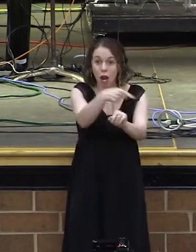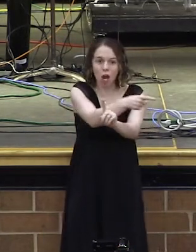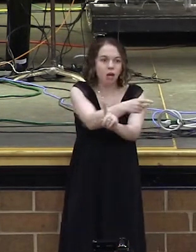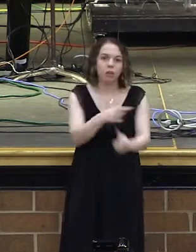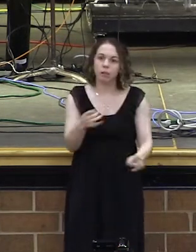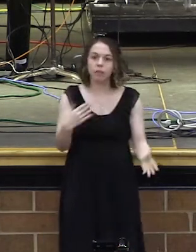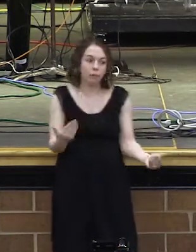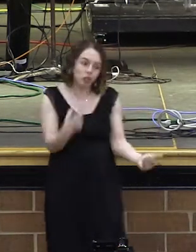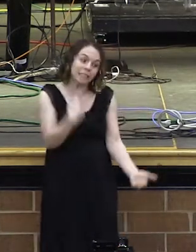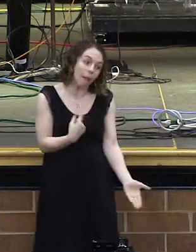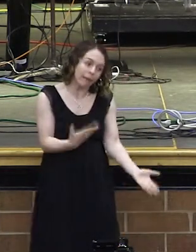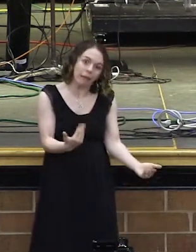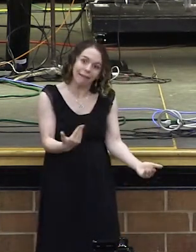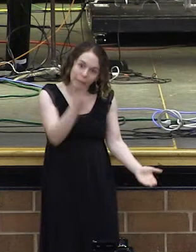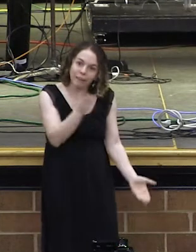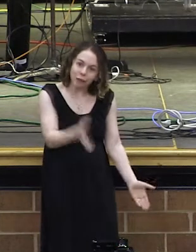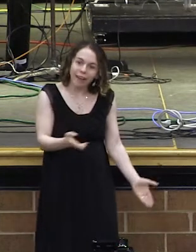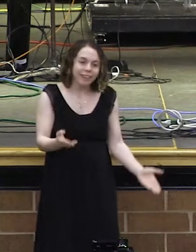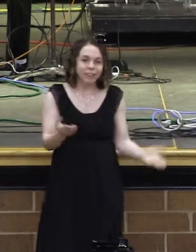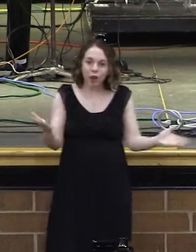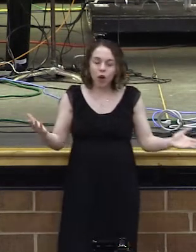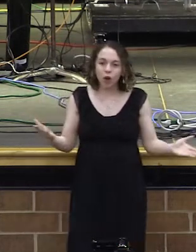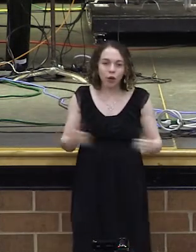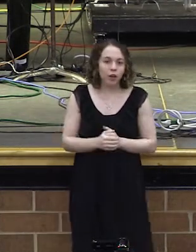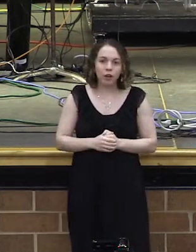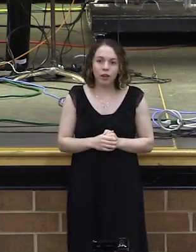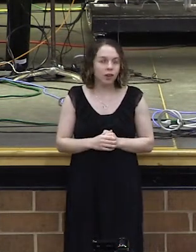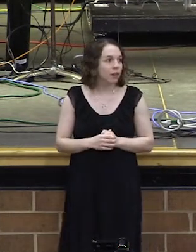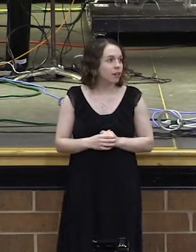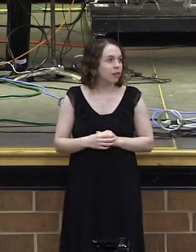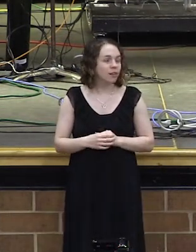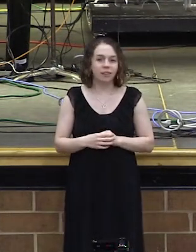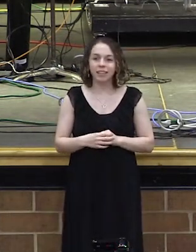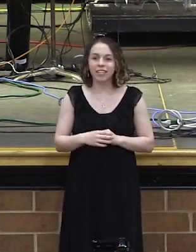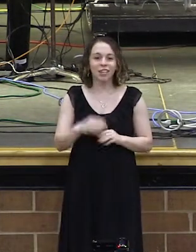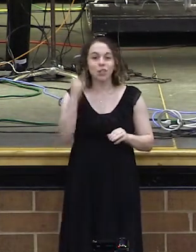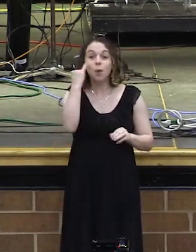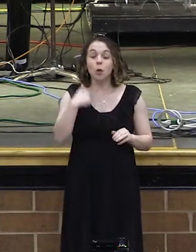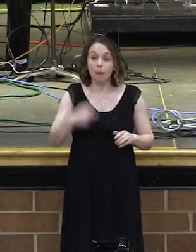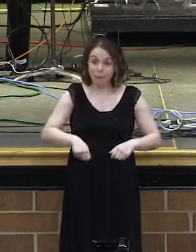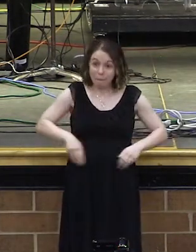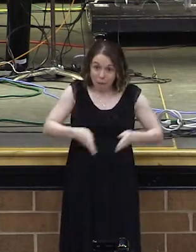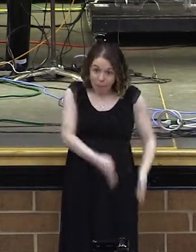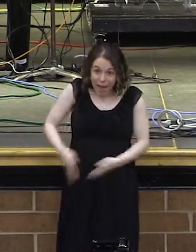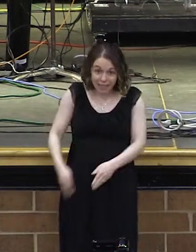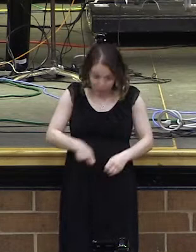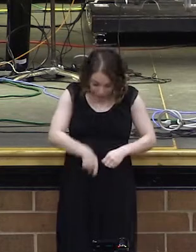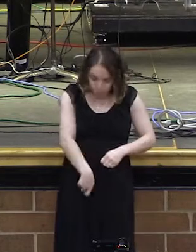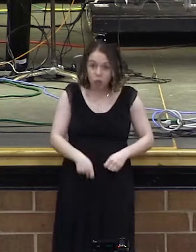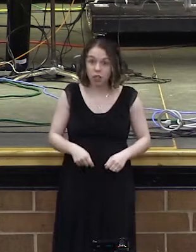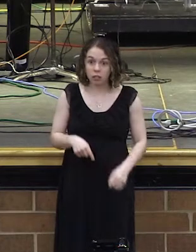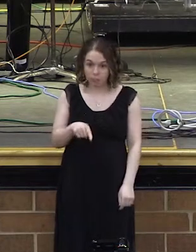something wrong in your life if my if my zipper's down don't say you know Pastor something don't you hate that you know they they